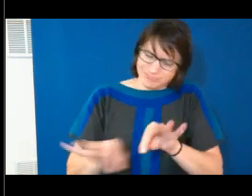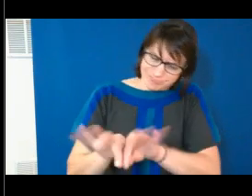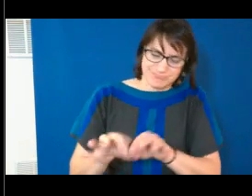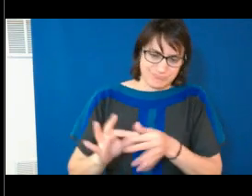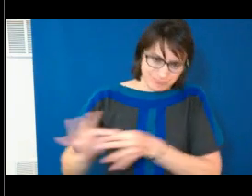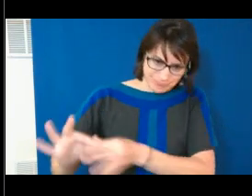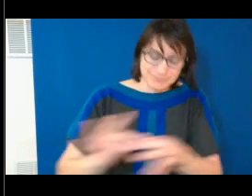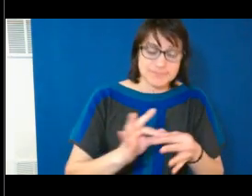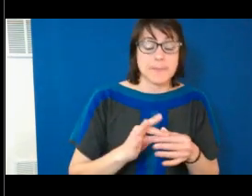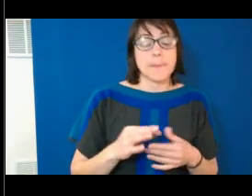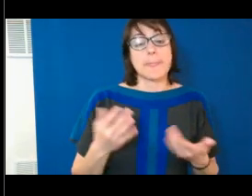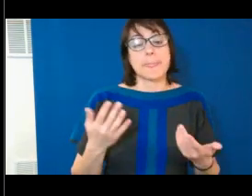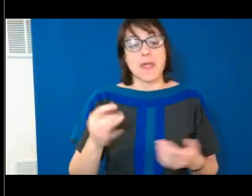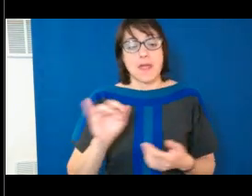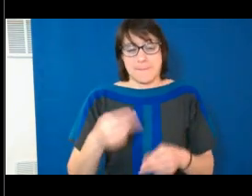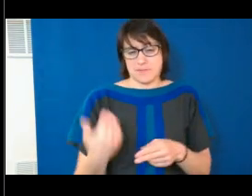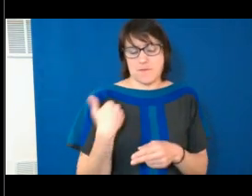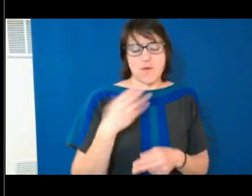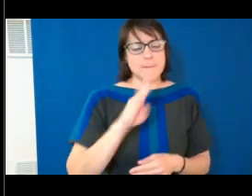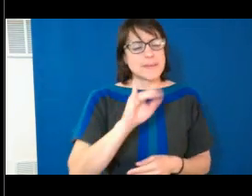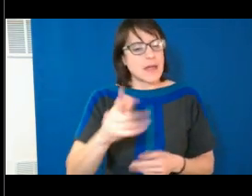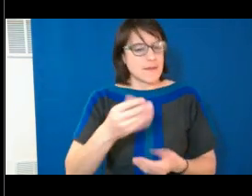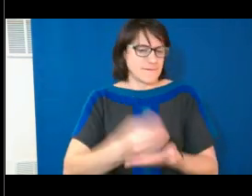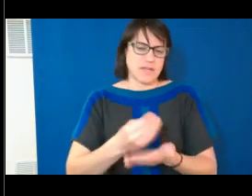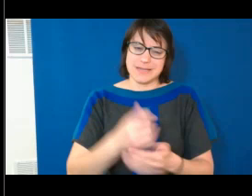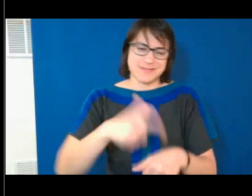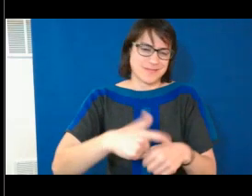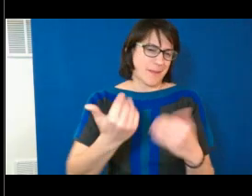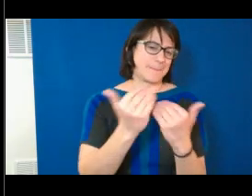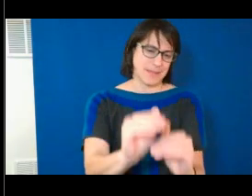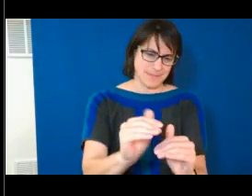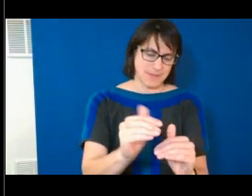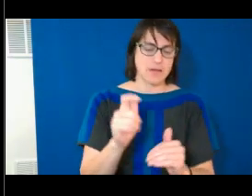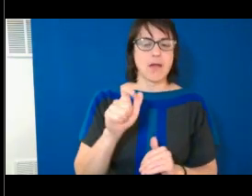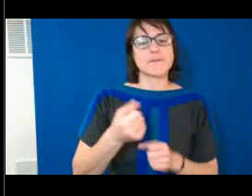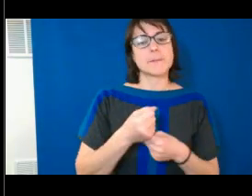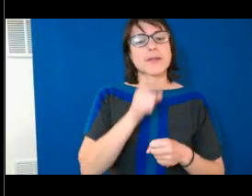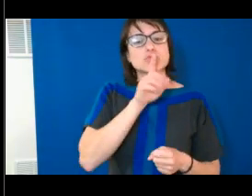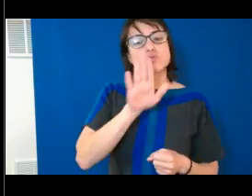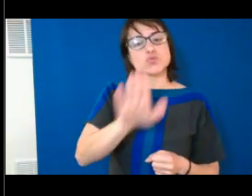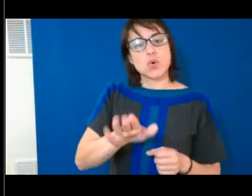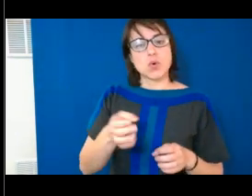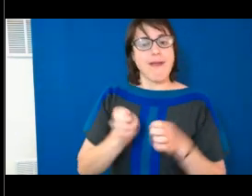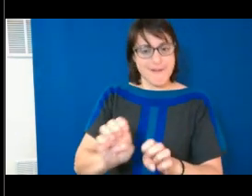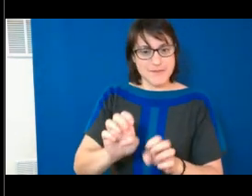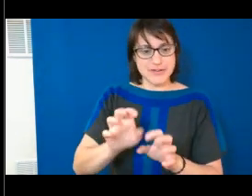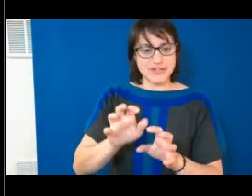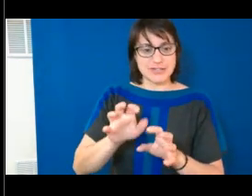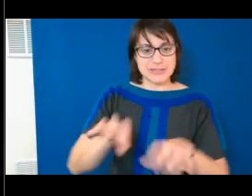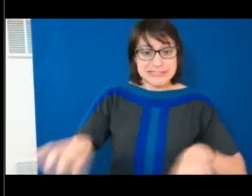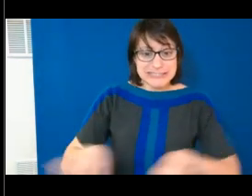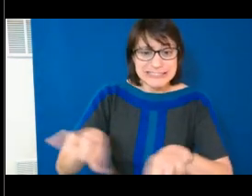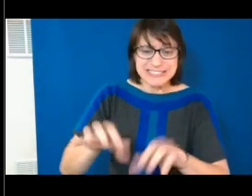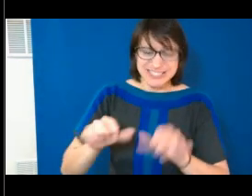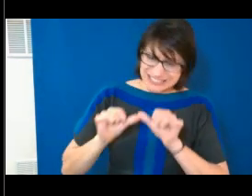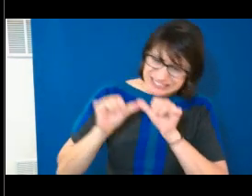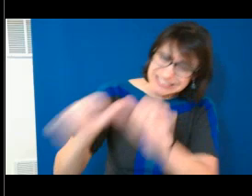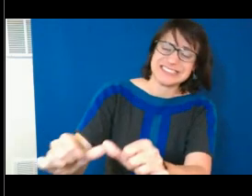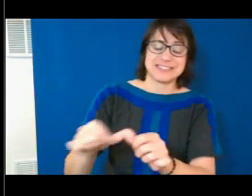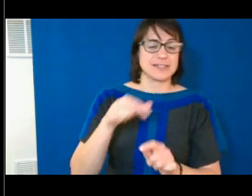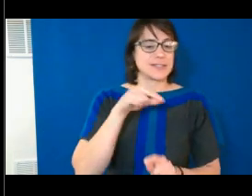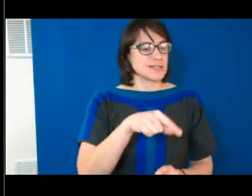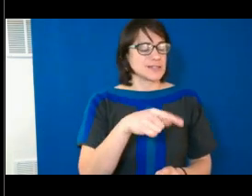is time limited. I believe we need to make sure we're sustaining efforts and momentum created by this once in a lifetime opportunity. Really think